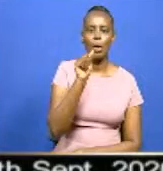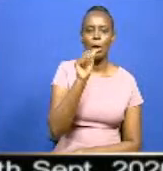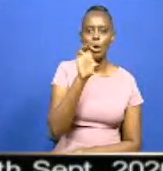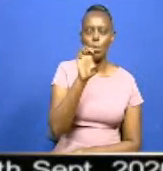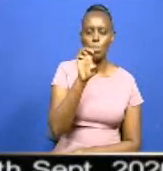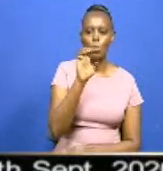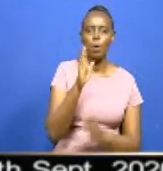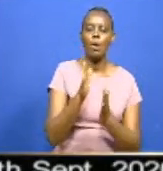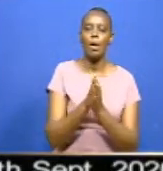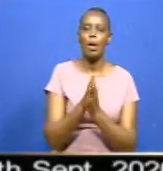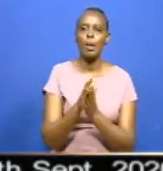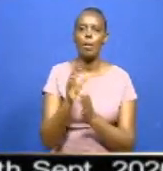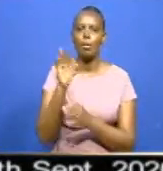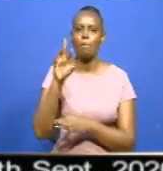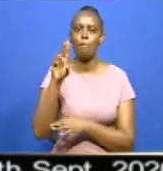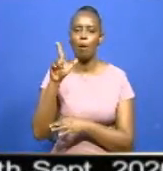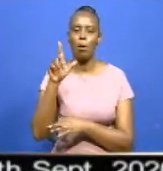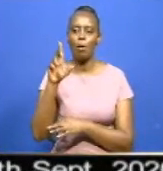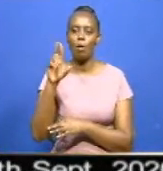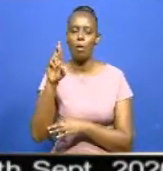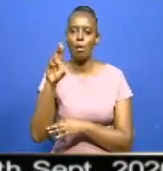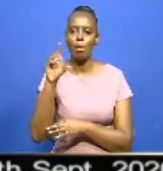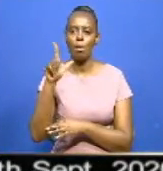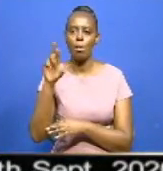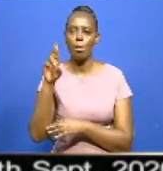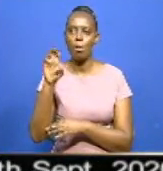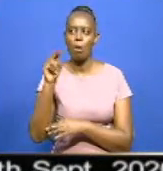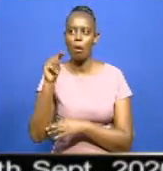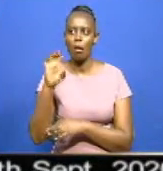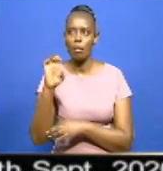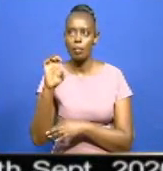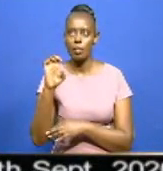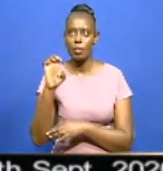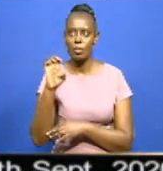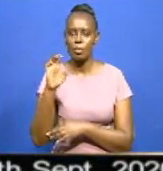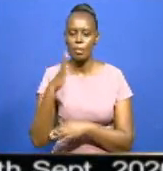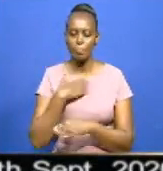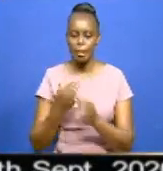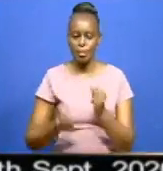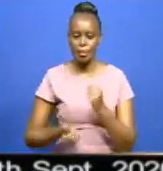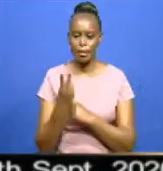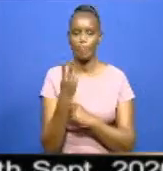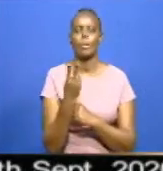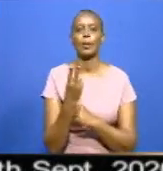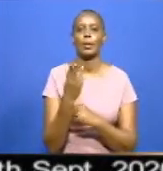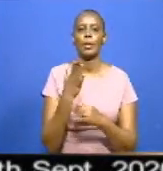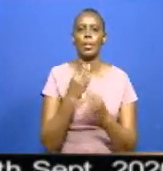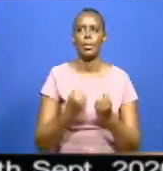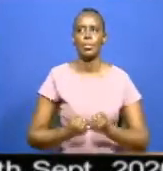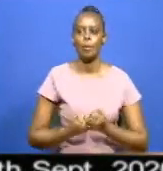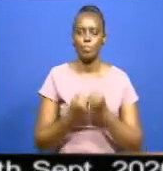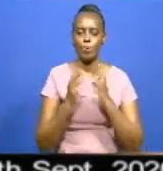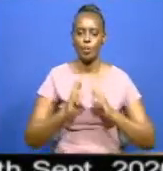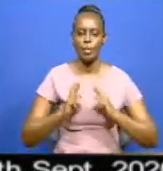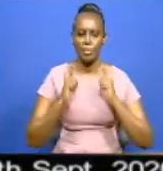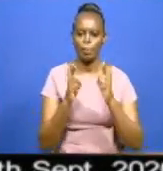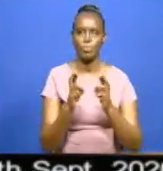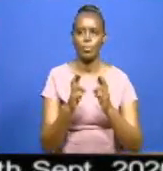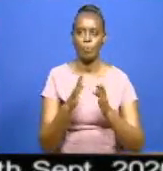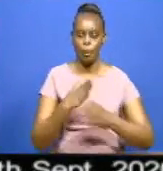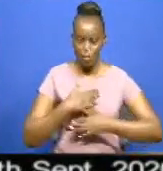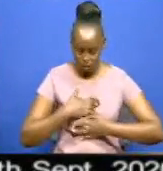well. And having said that, I wish to support the report. Member for